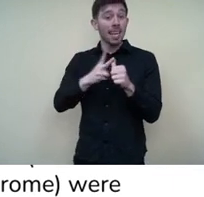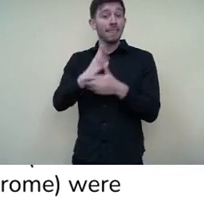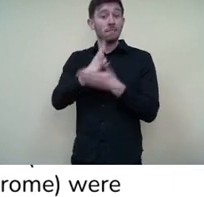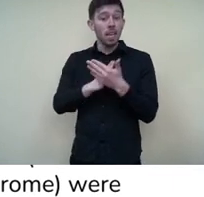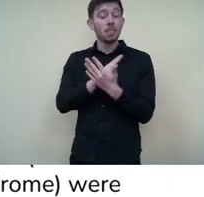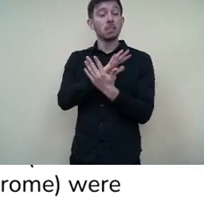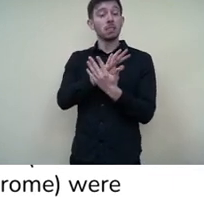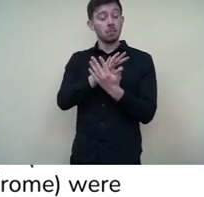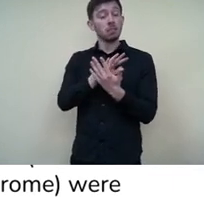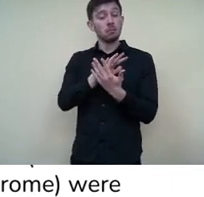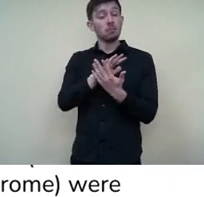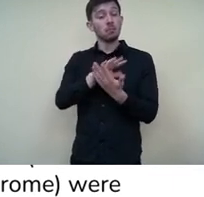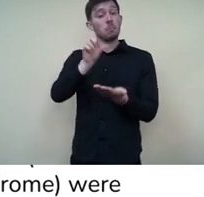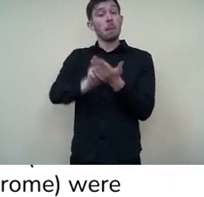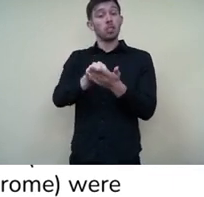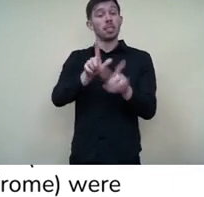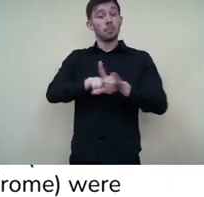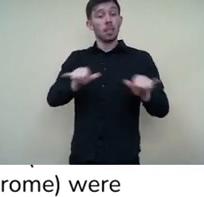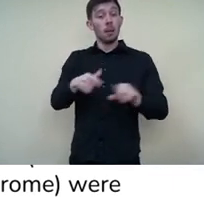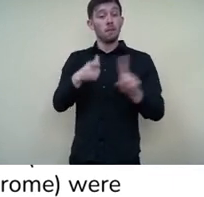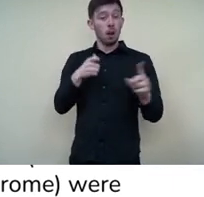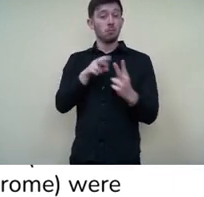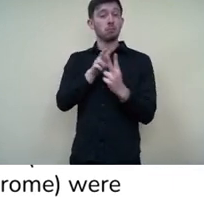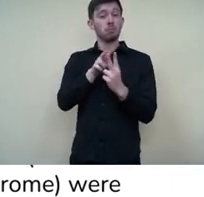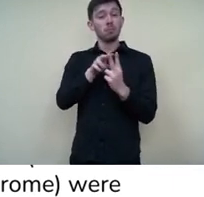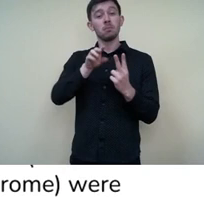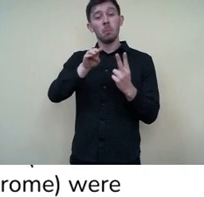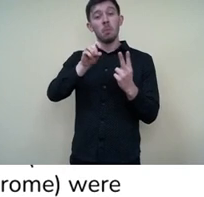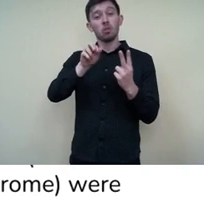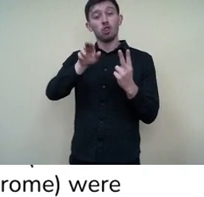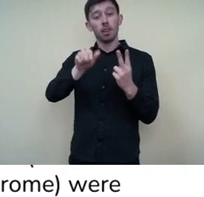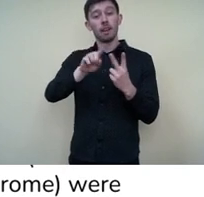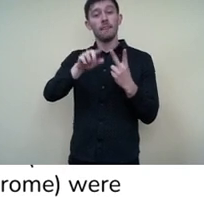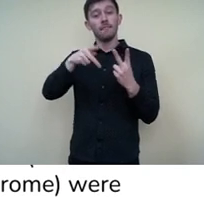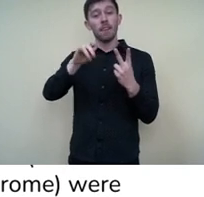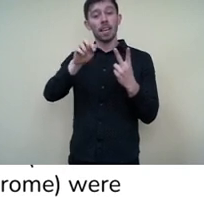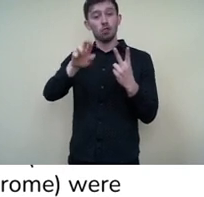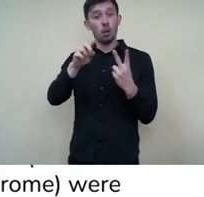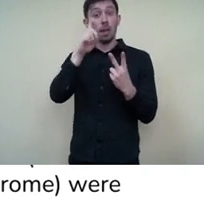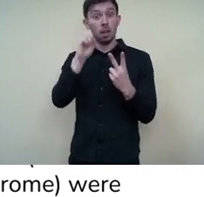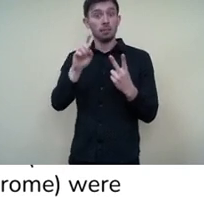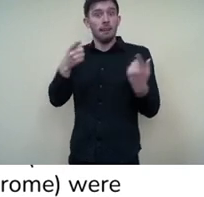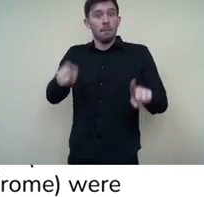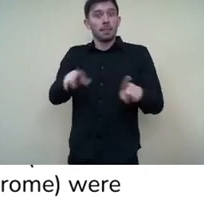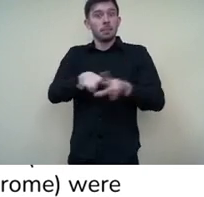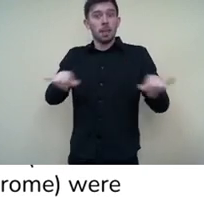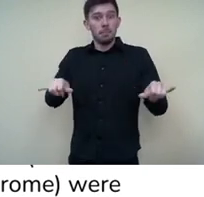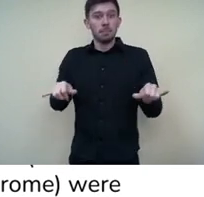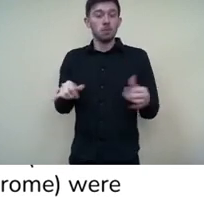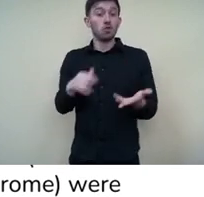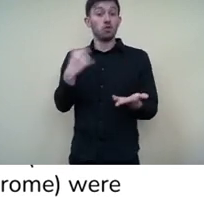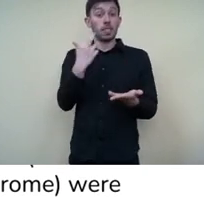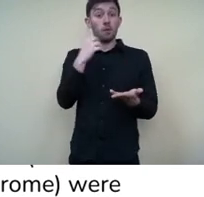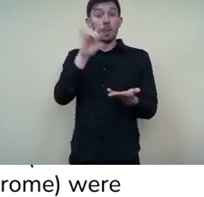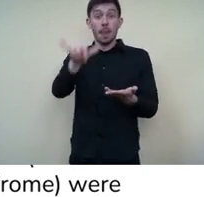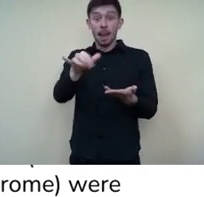trial data were published at the same time by Moderna and Pfizer, and that's because they happened at the same time. And so because of that, you didn't